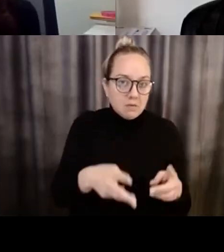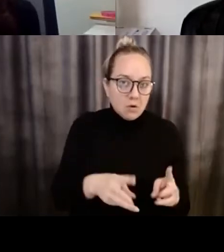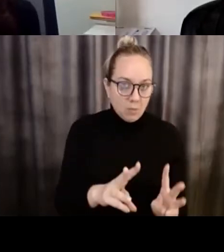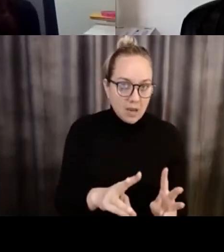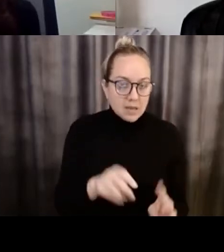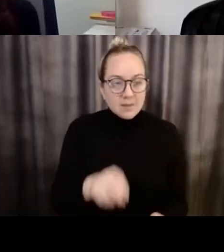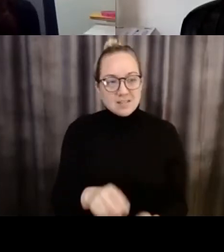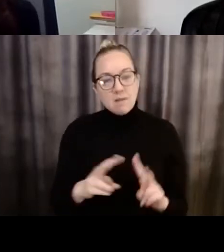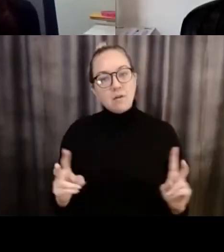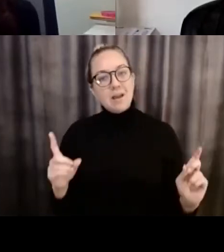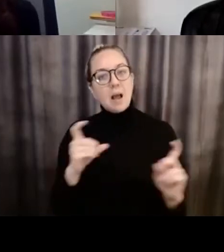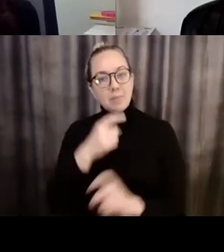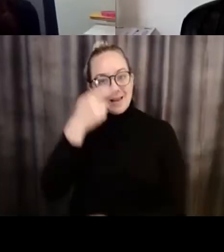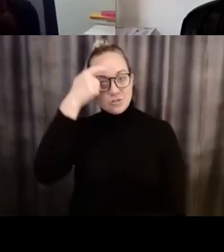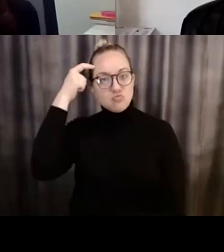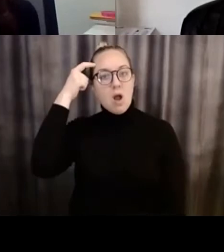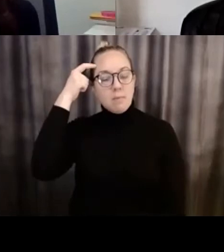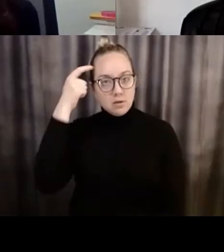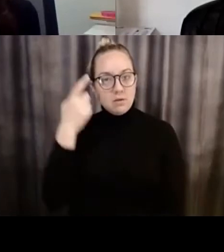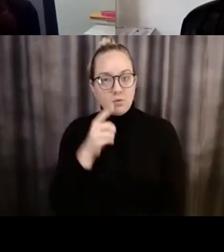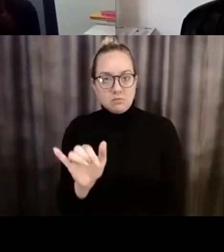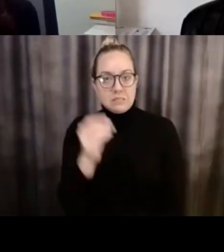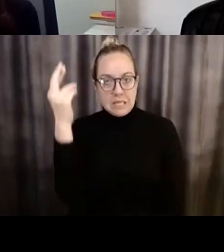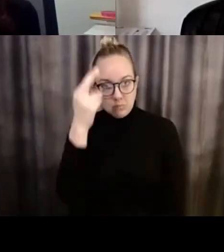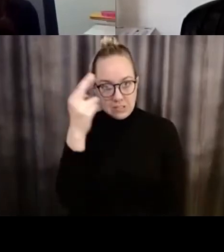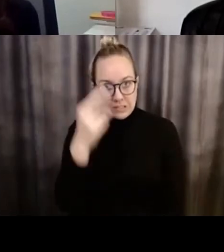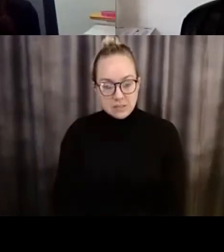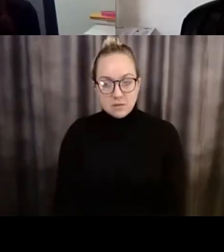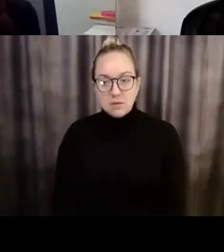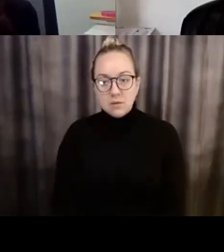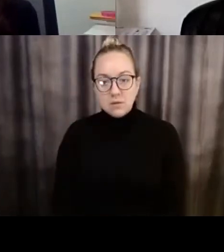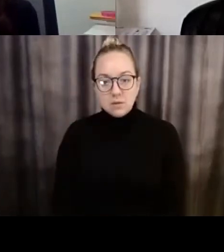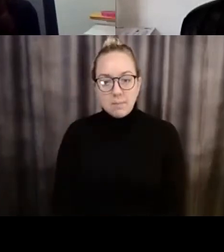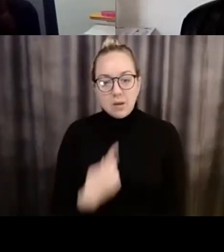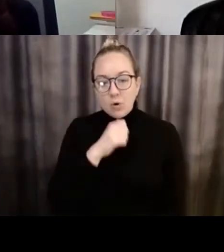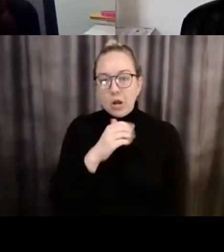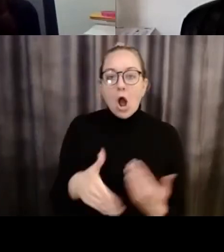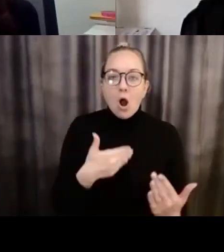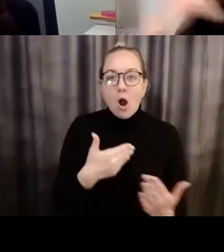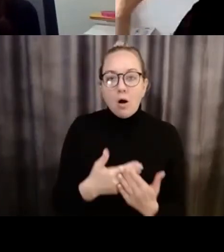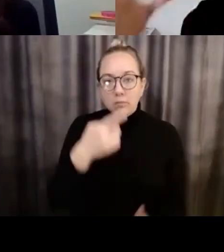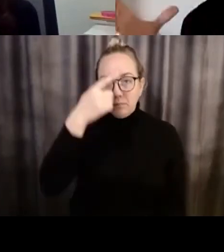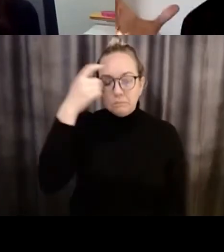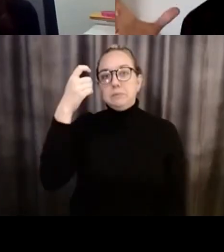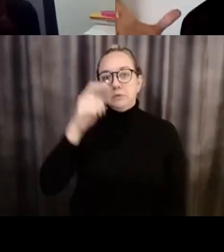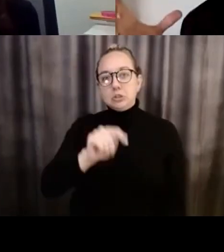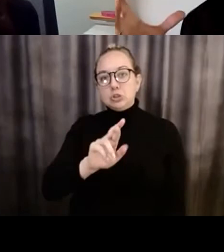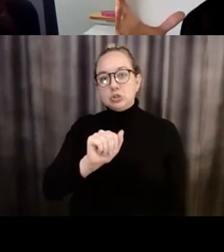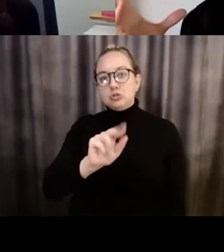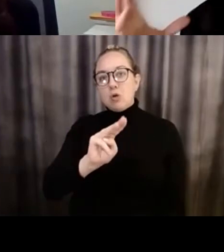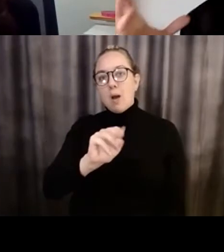complex trauma, again, for the same reason. So not that we're all going to be traumatized, but we've had the whole